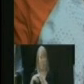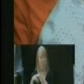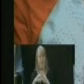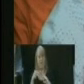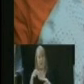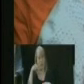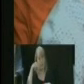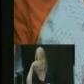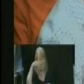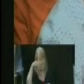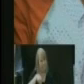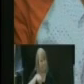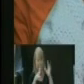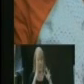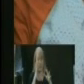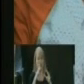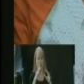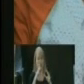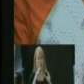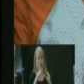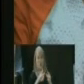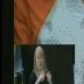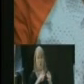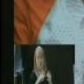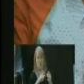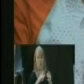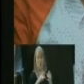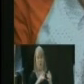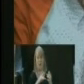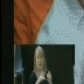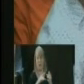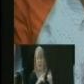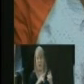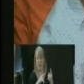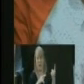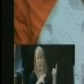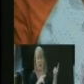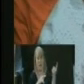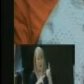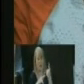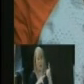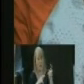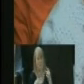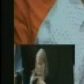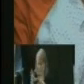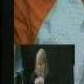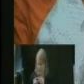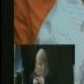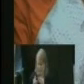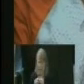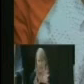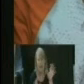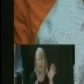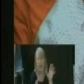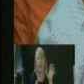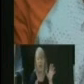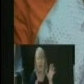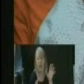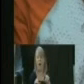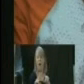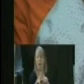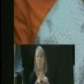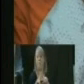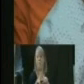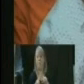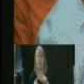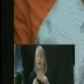The teachers would keep going by the room and saying, "How long were you in there?" But it was just an intense amount of support that I